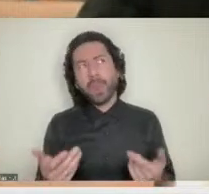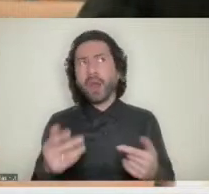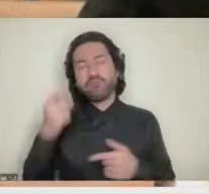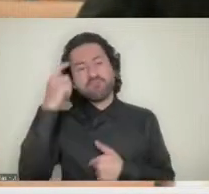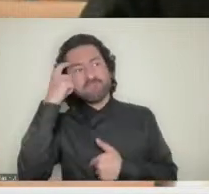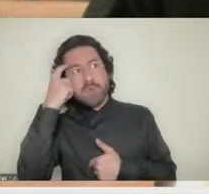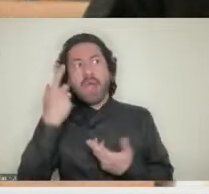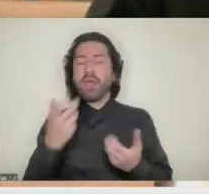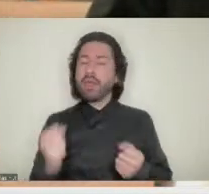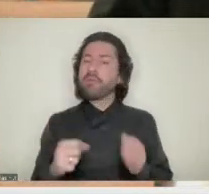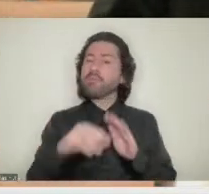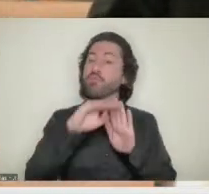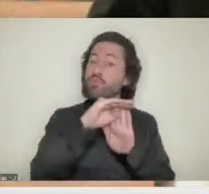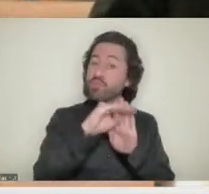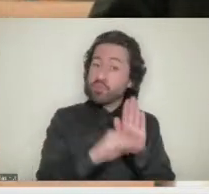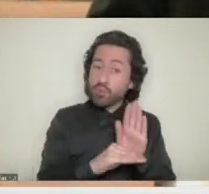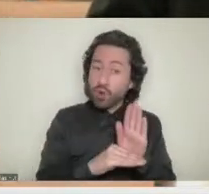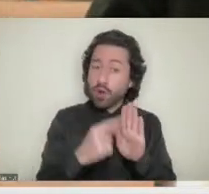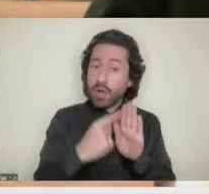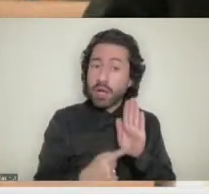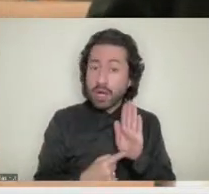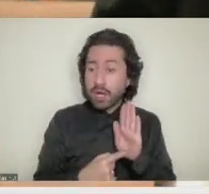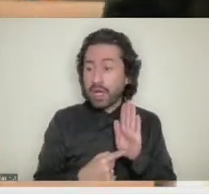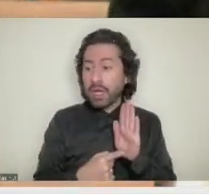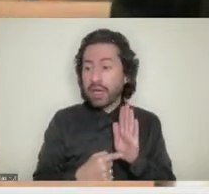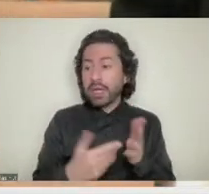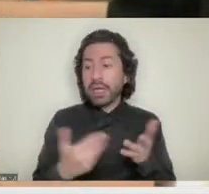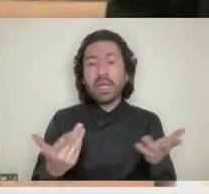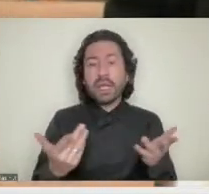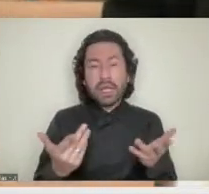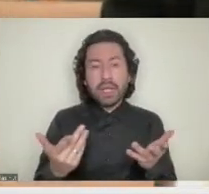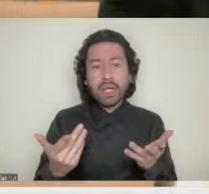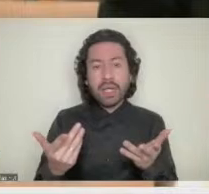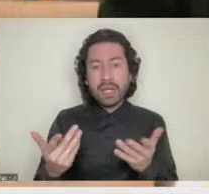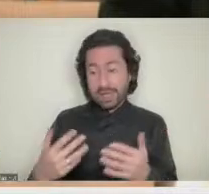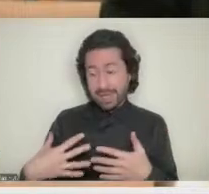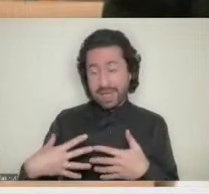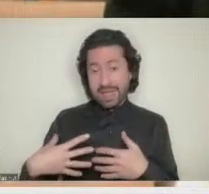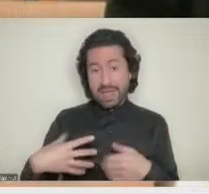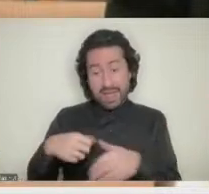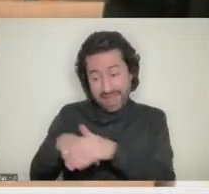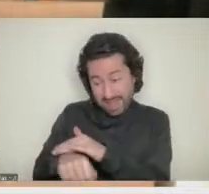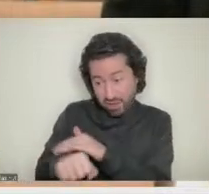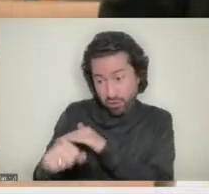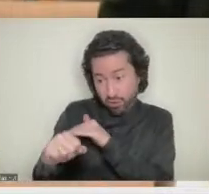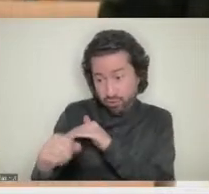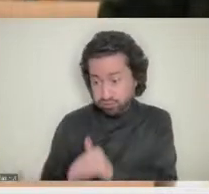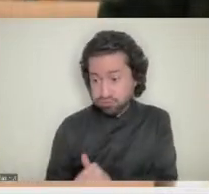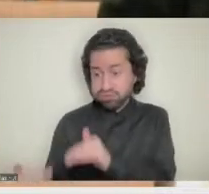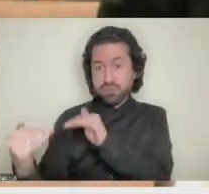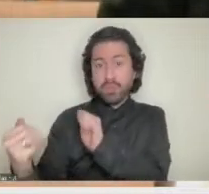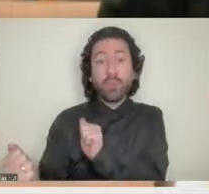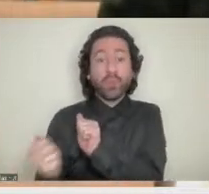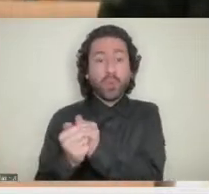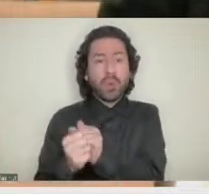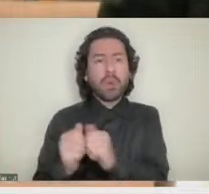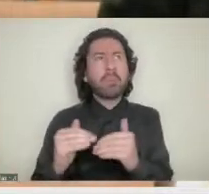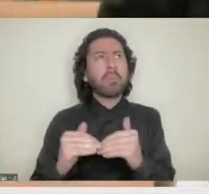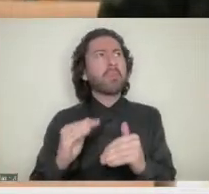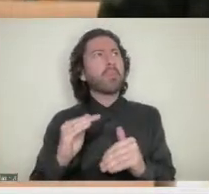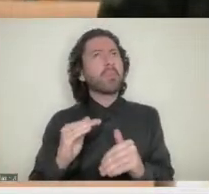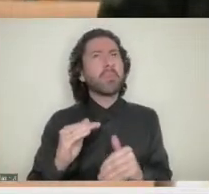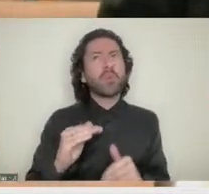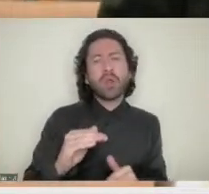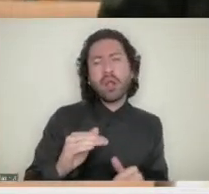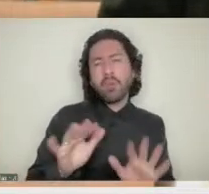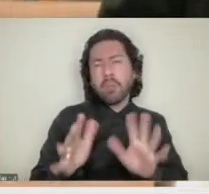the programs that we have developed is the program Creciendo con Nuestros Hijos, which involves